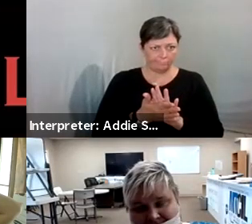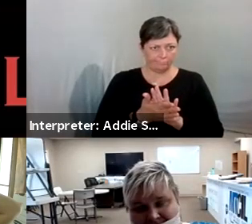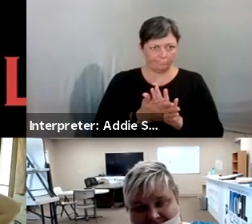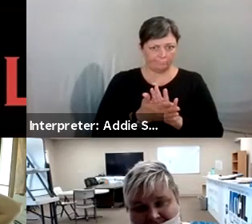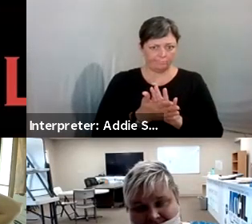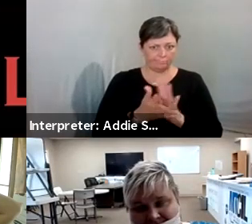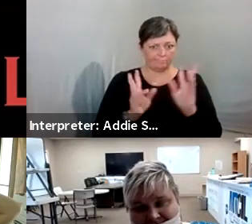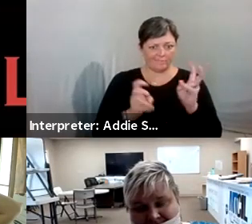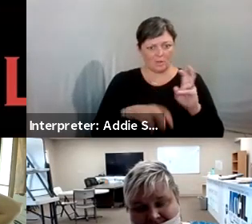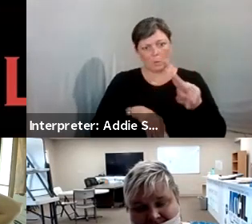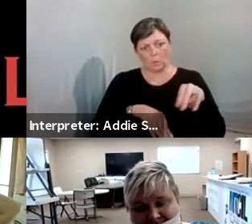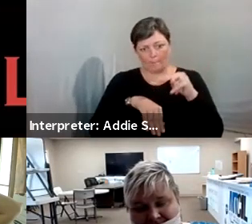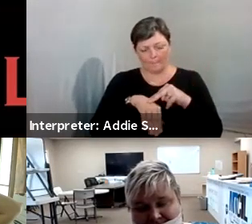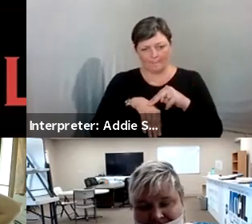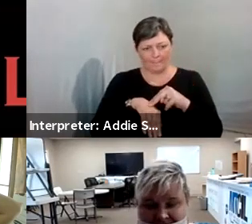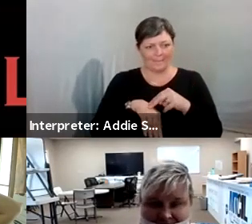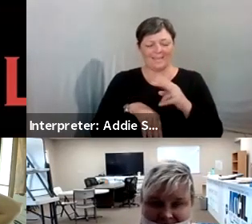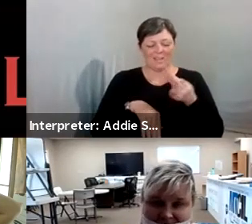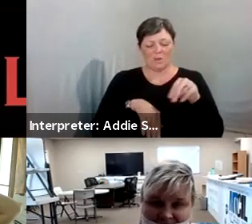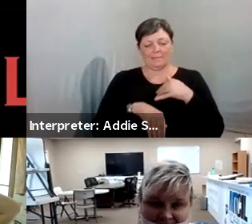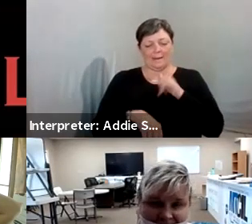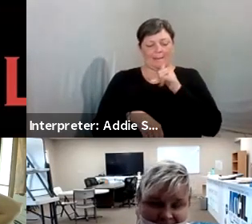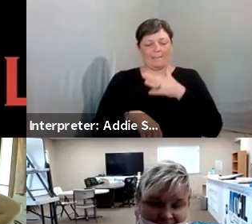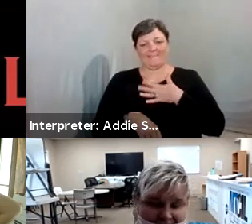again, normal's not my favorite word in the